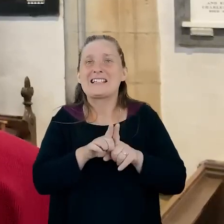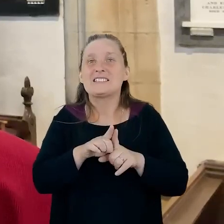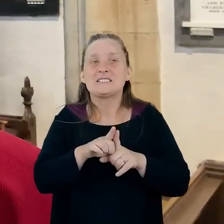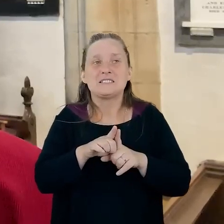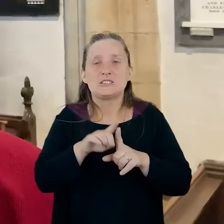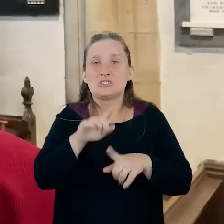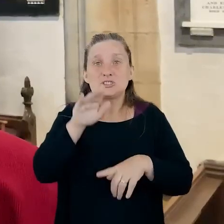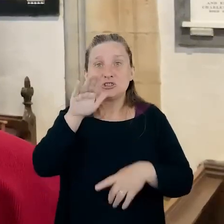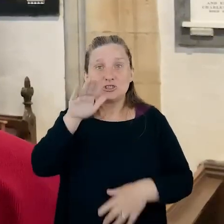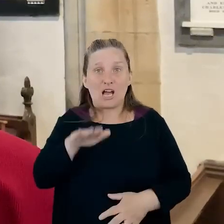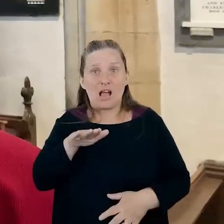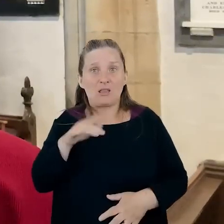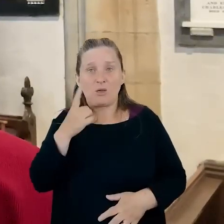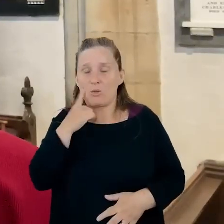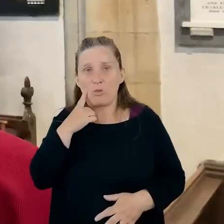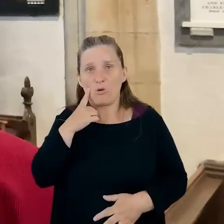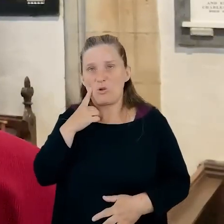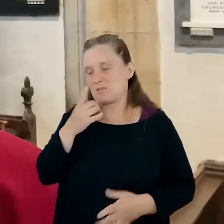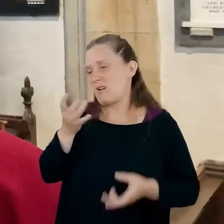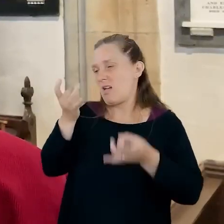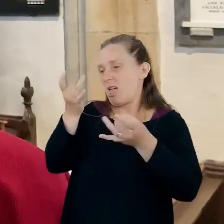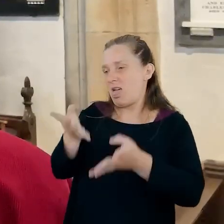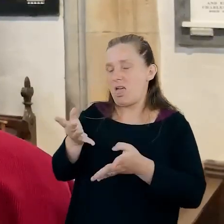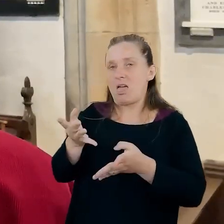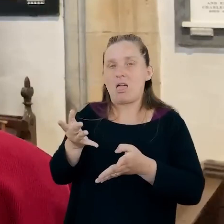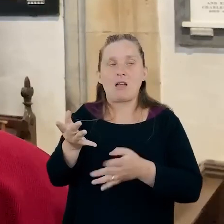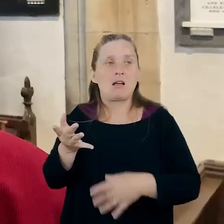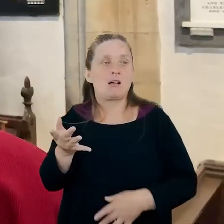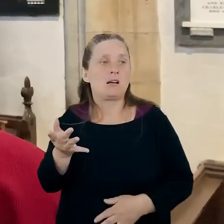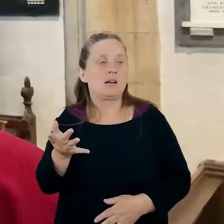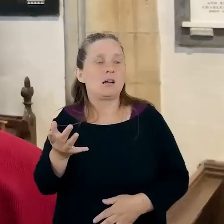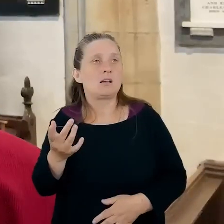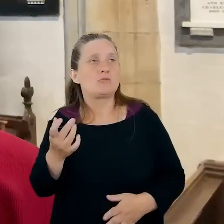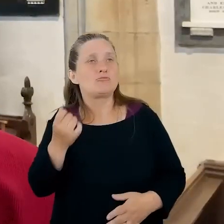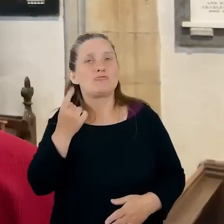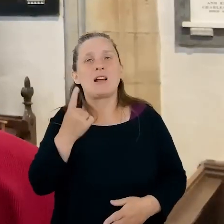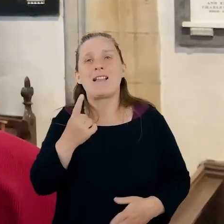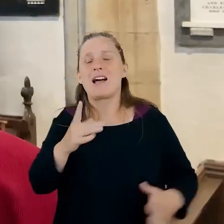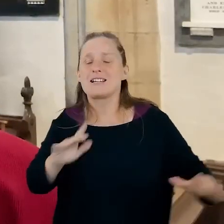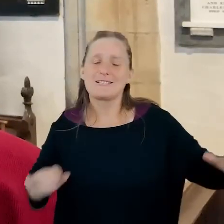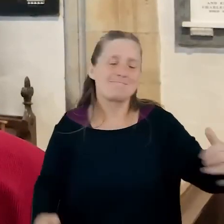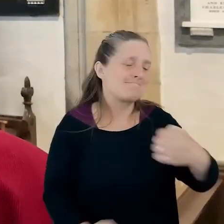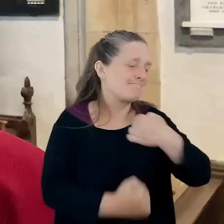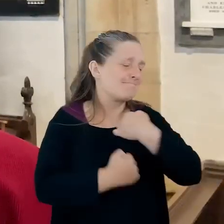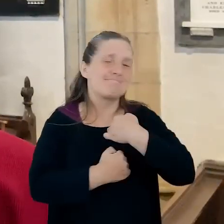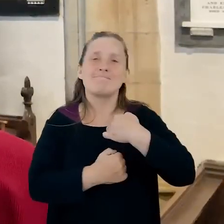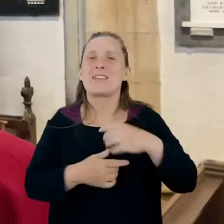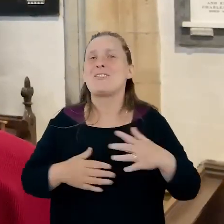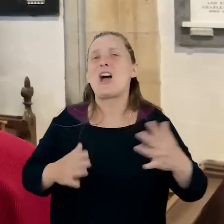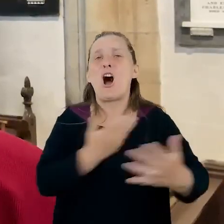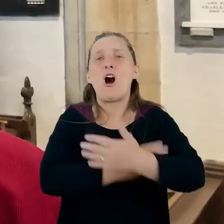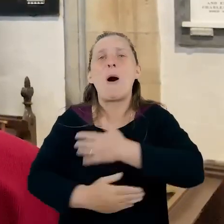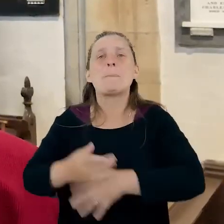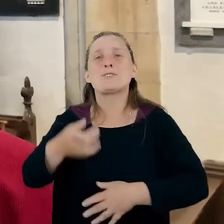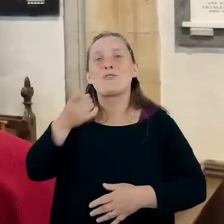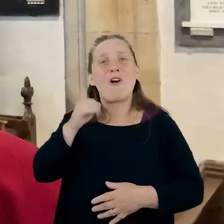like a child who thought their parent had abandoned them, finding themselves in the arms of God, their mother.